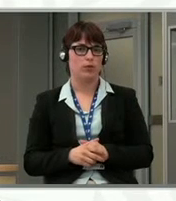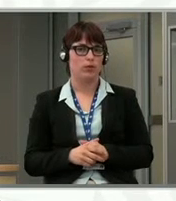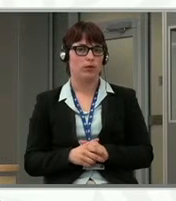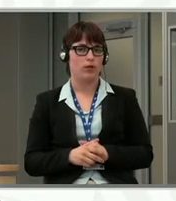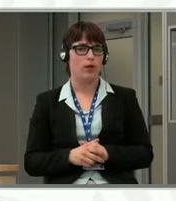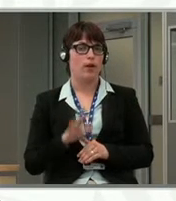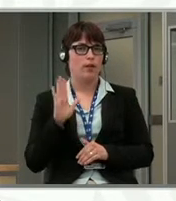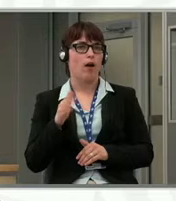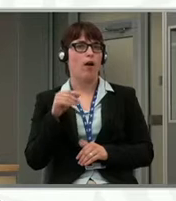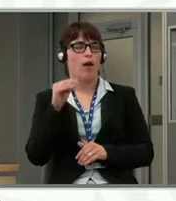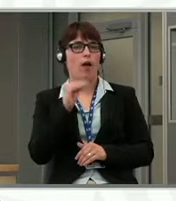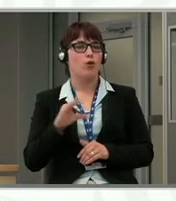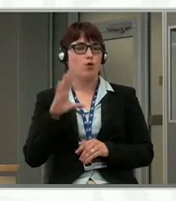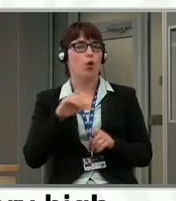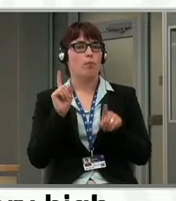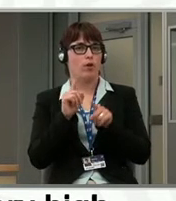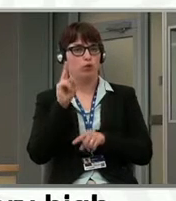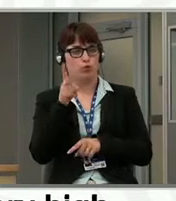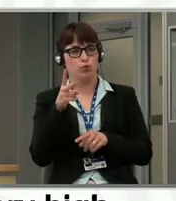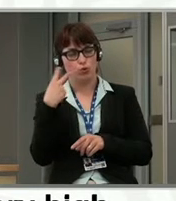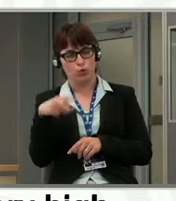very high in Europe.